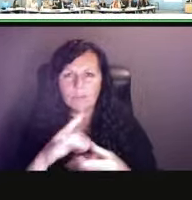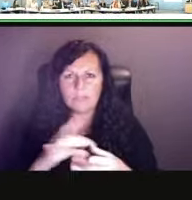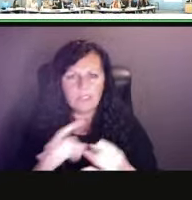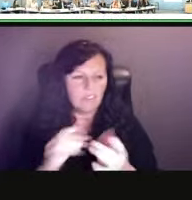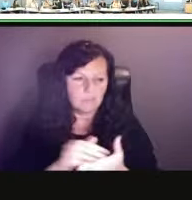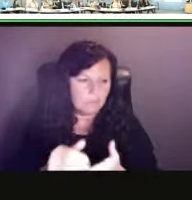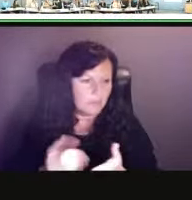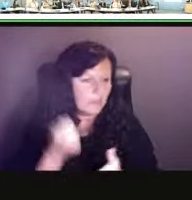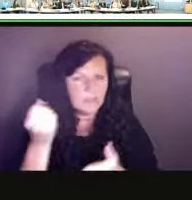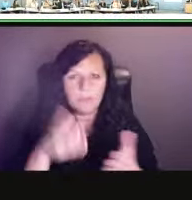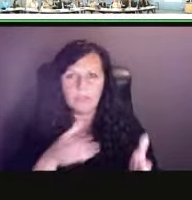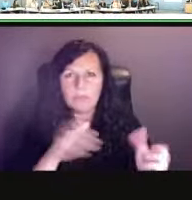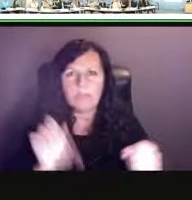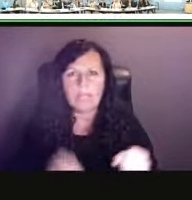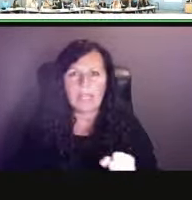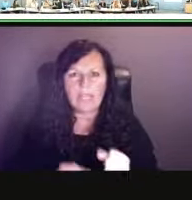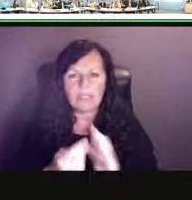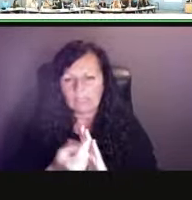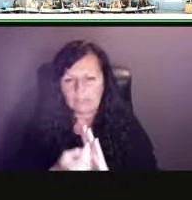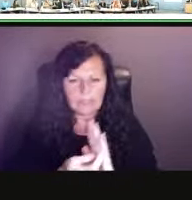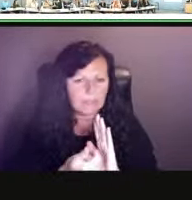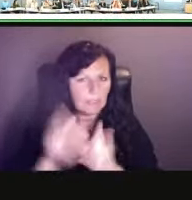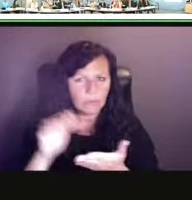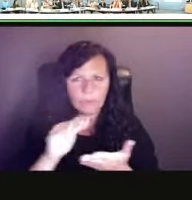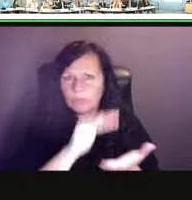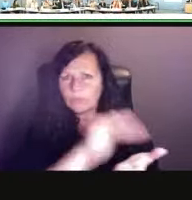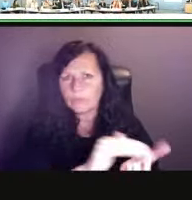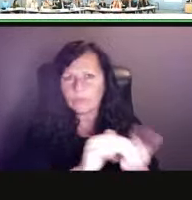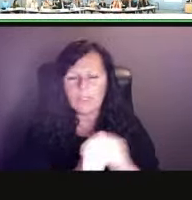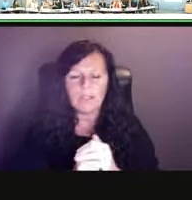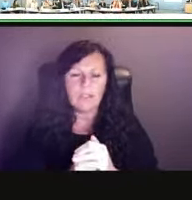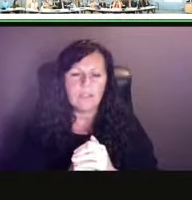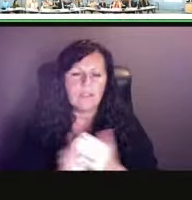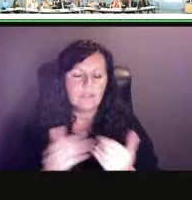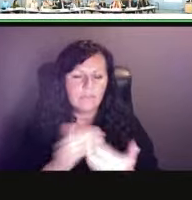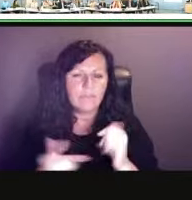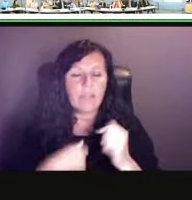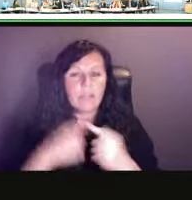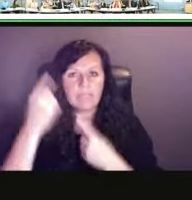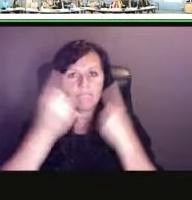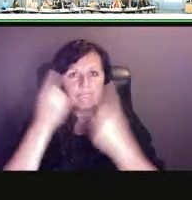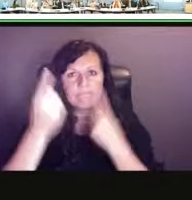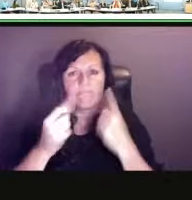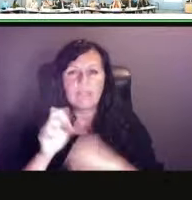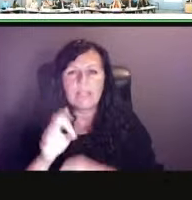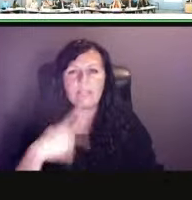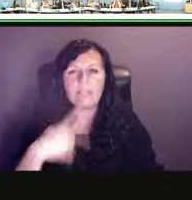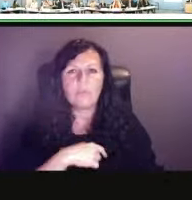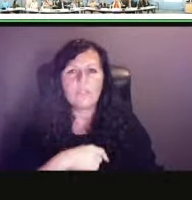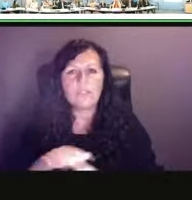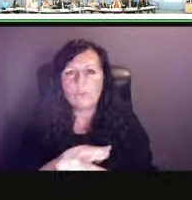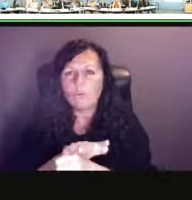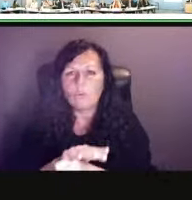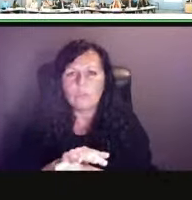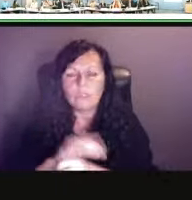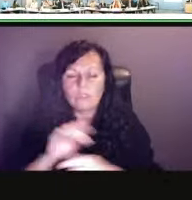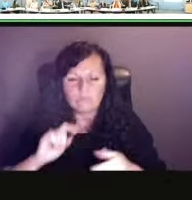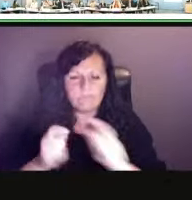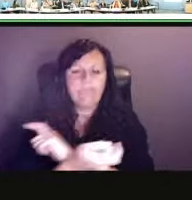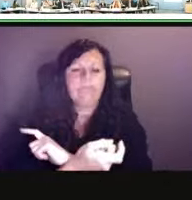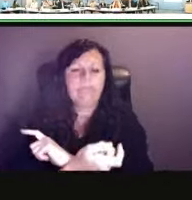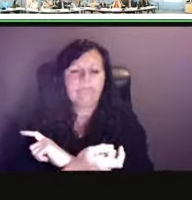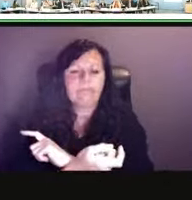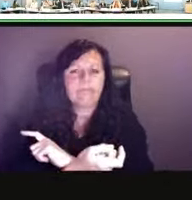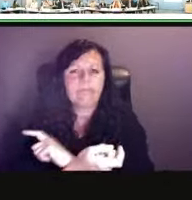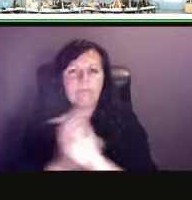could cut this. And I got to thinking about, you know, if we just completely redid